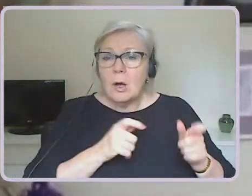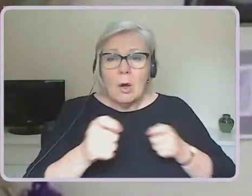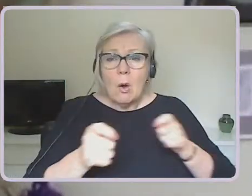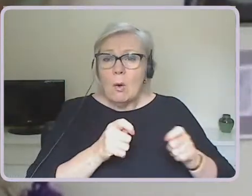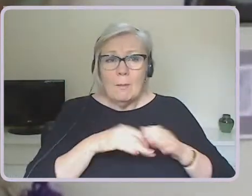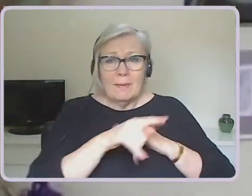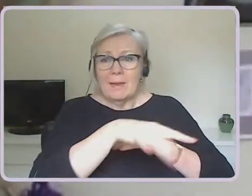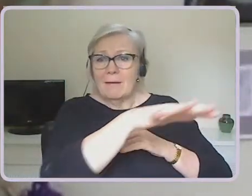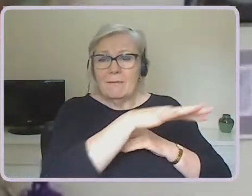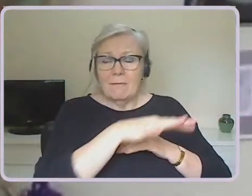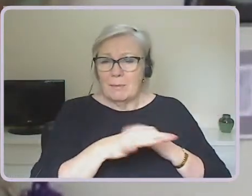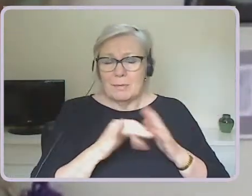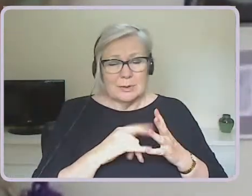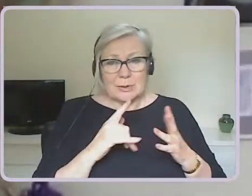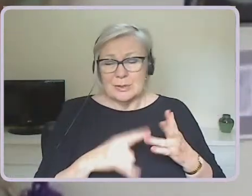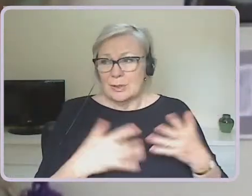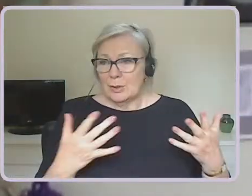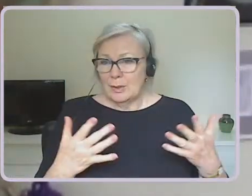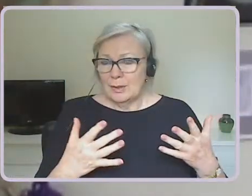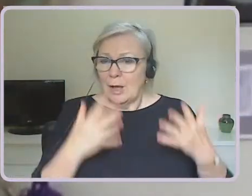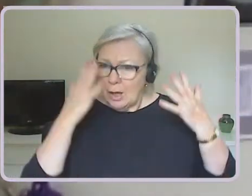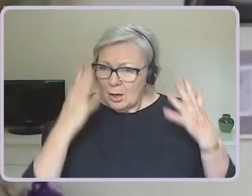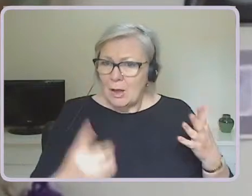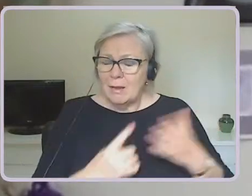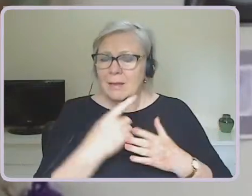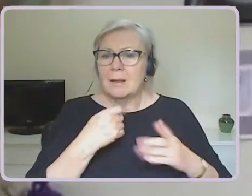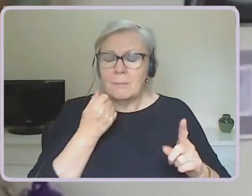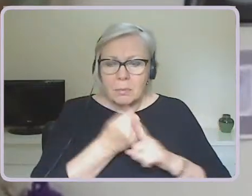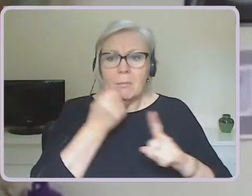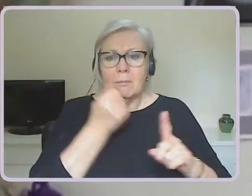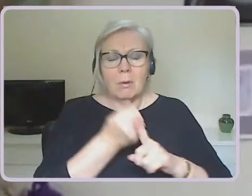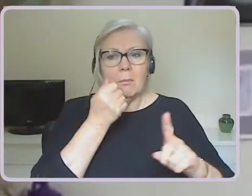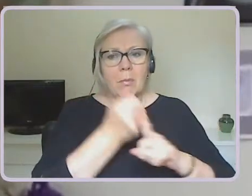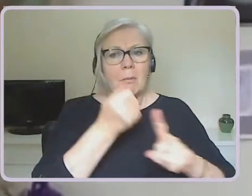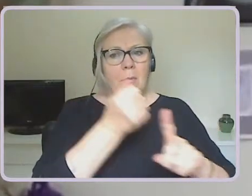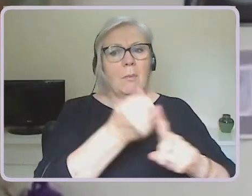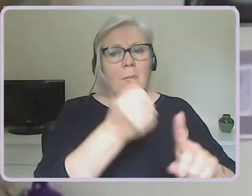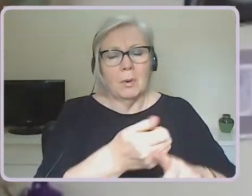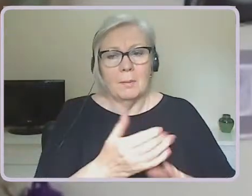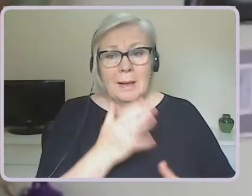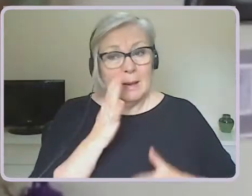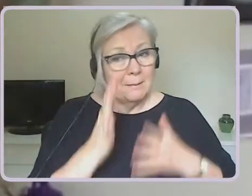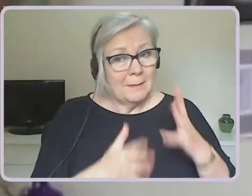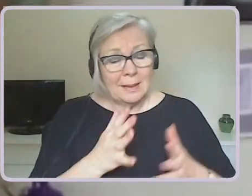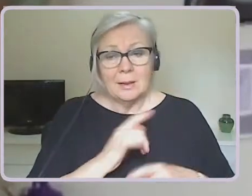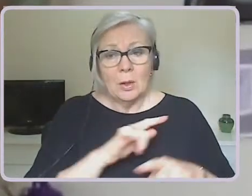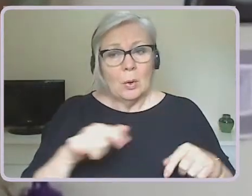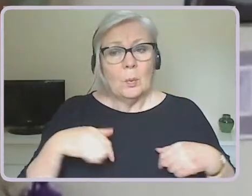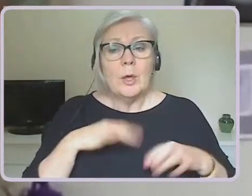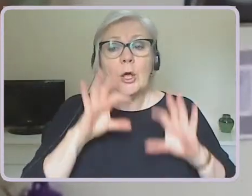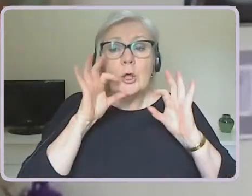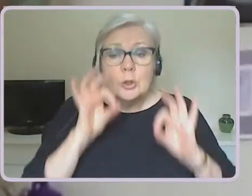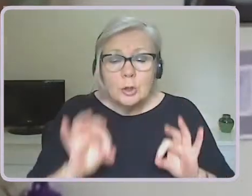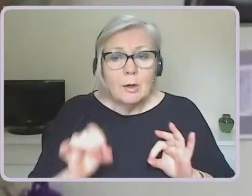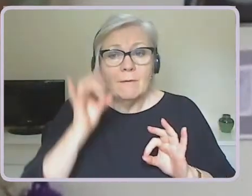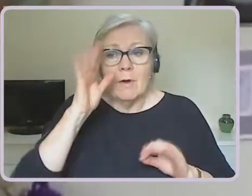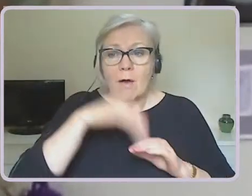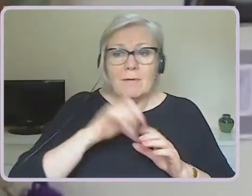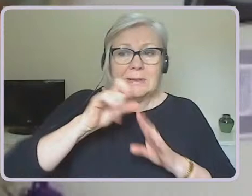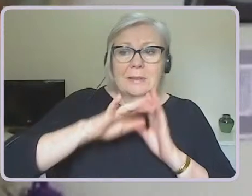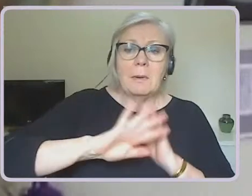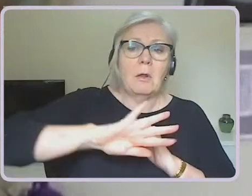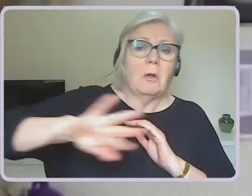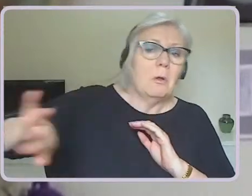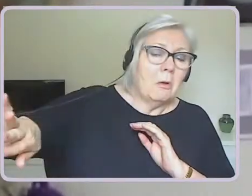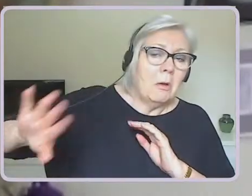And what it's telling us fundamentally is we can't just forget about disability until,